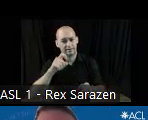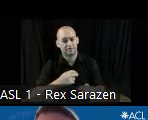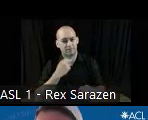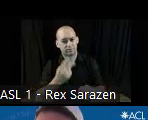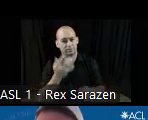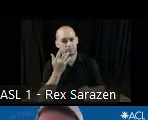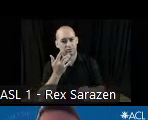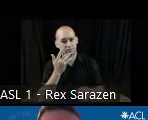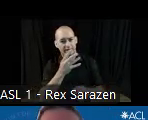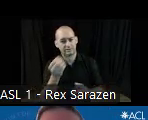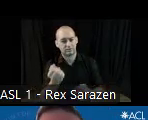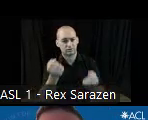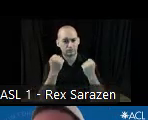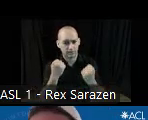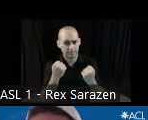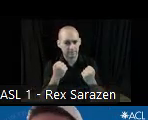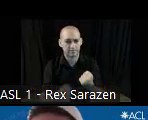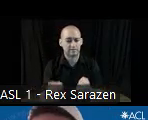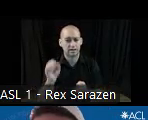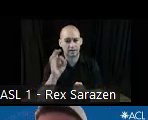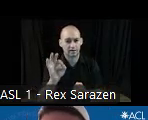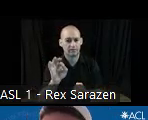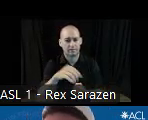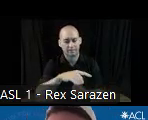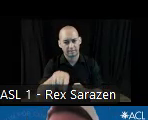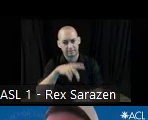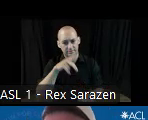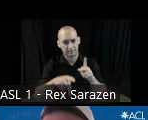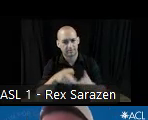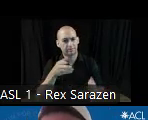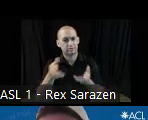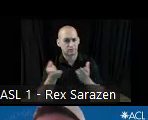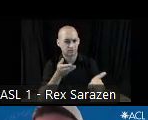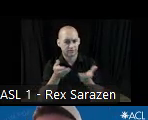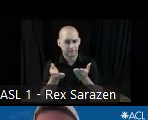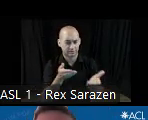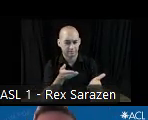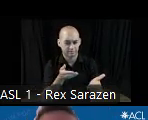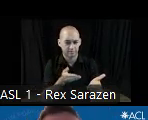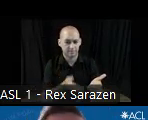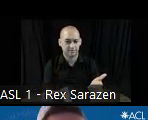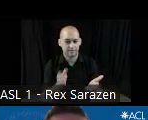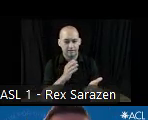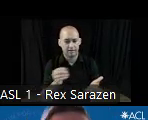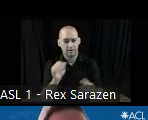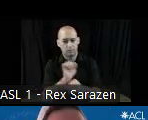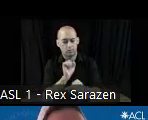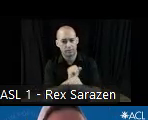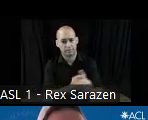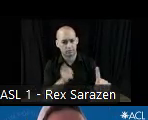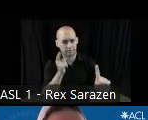and strengths of the folks that we're serving and that we're working towards.